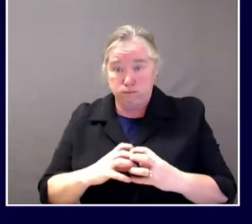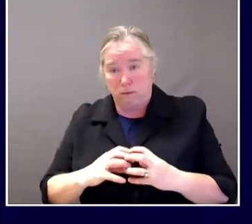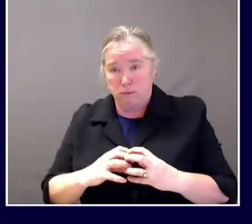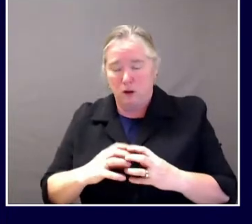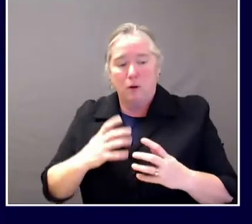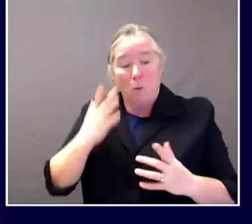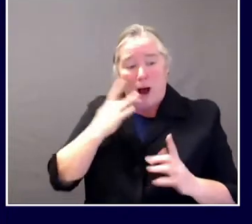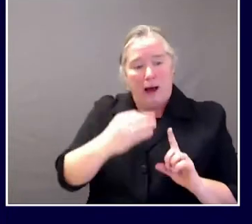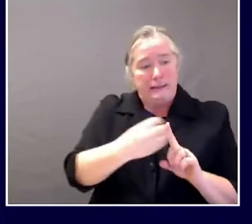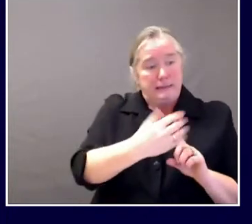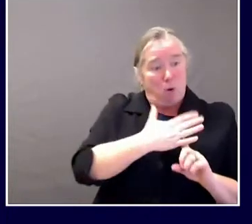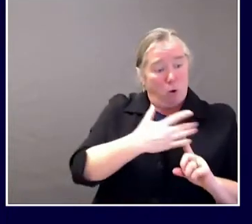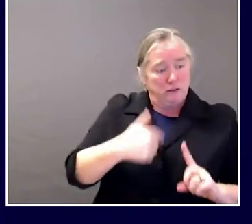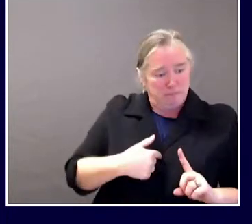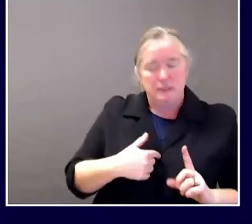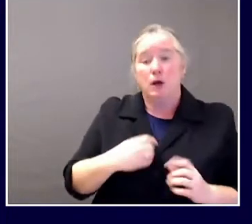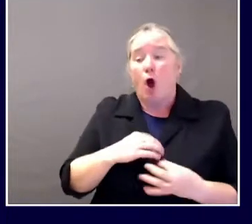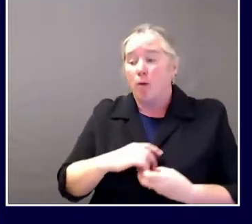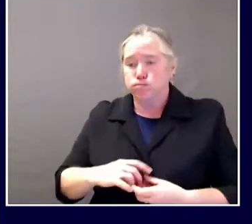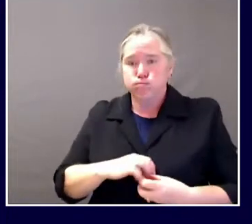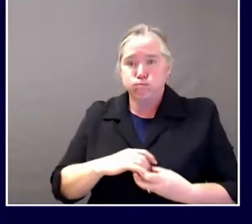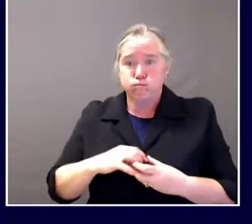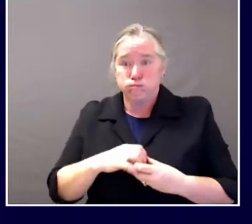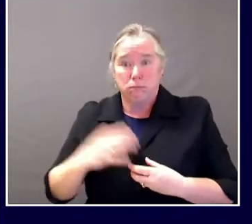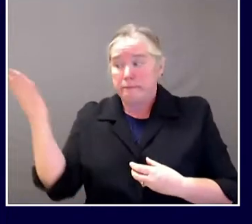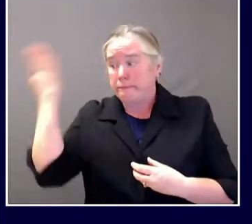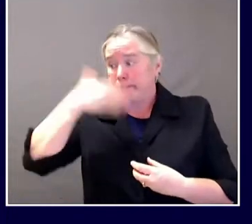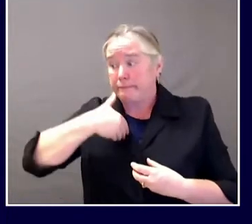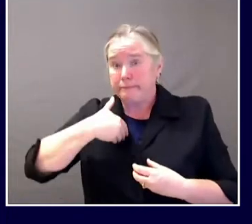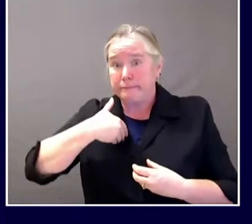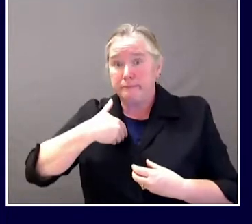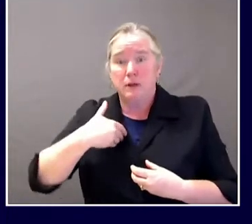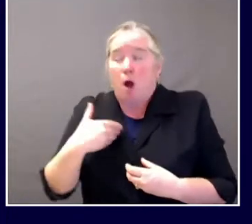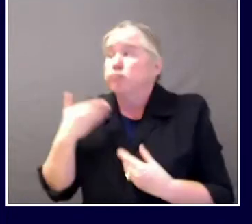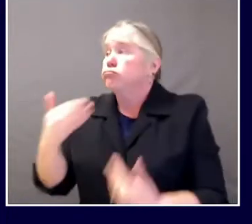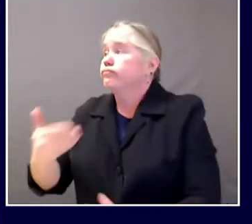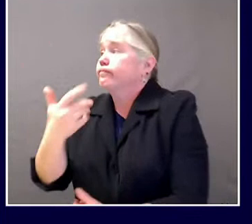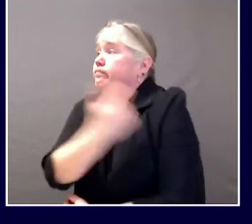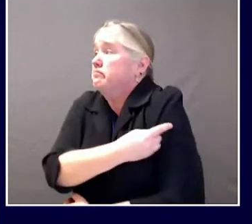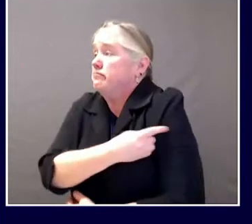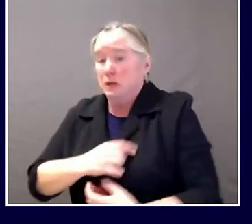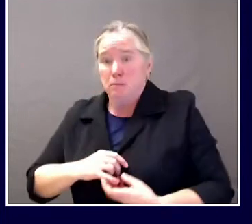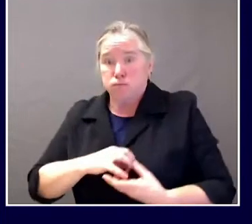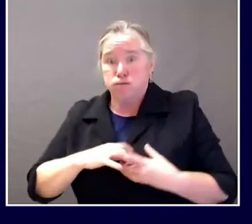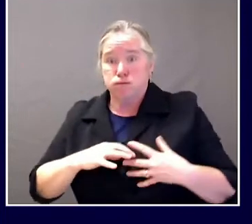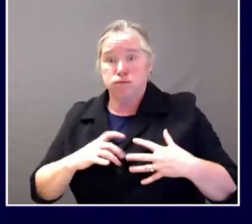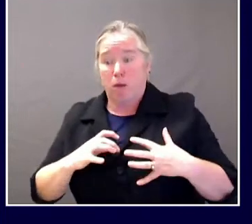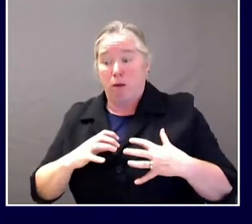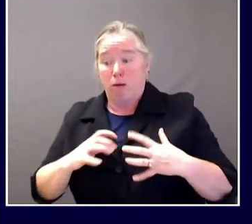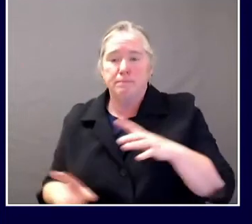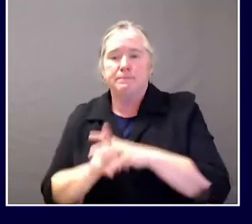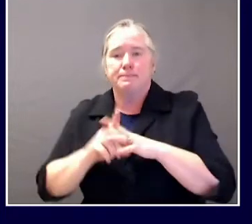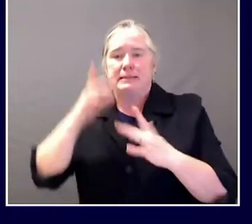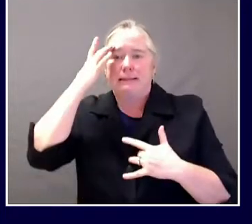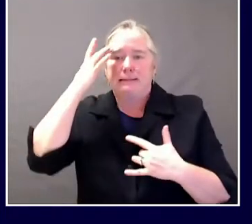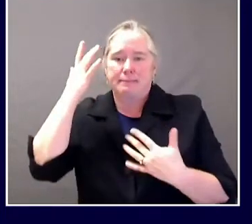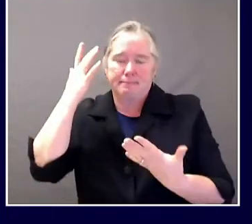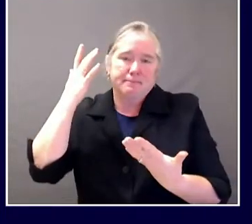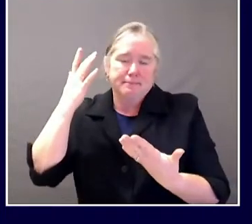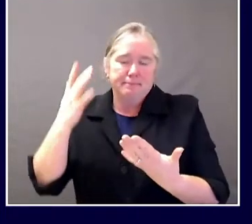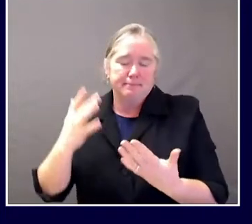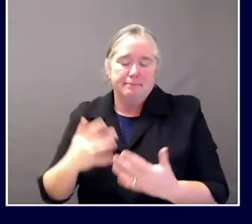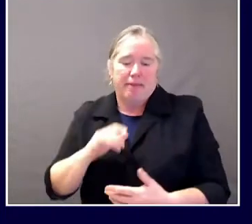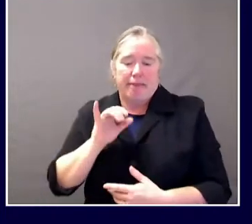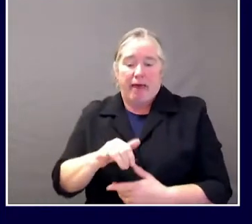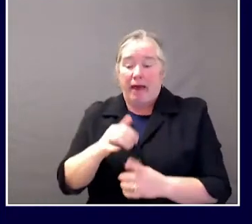person would have tested positive anyways. The vaccine, based on all the data we have, does not cause